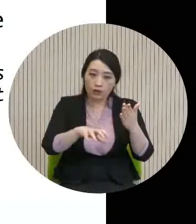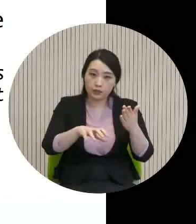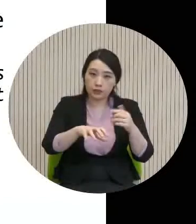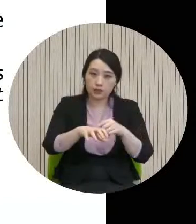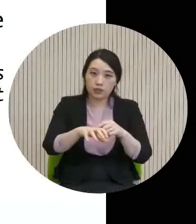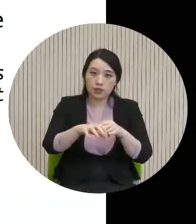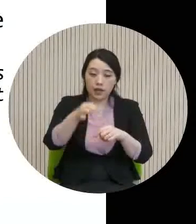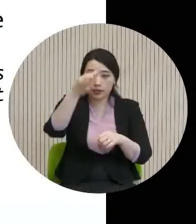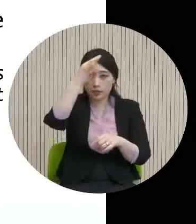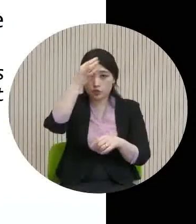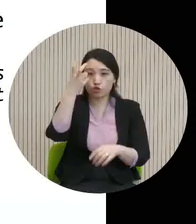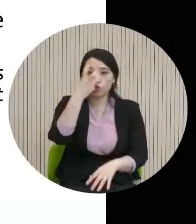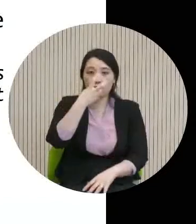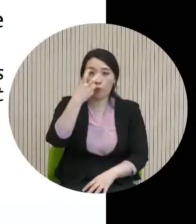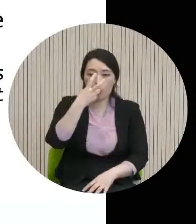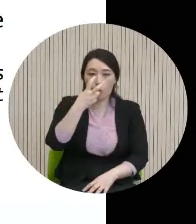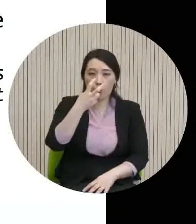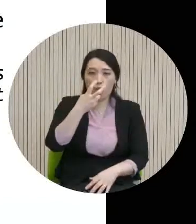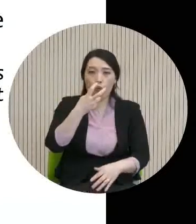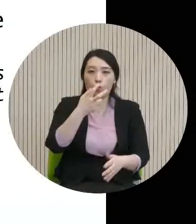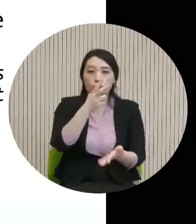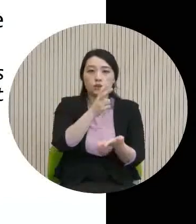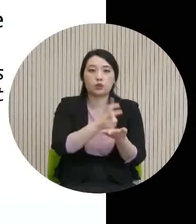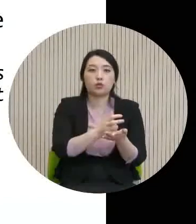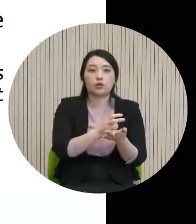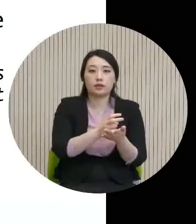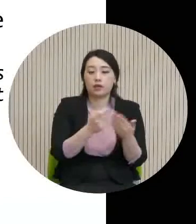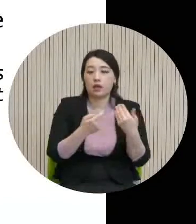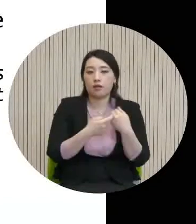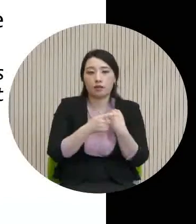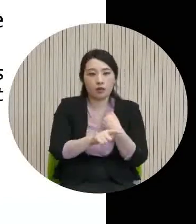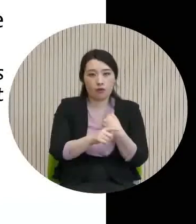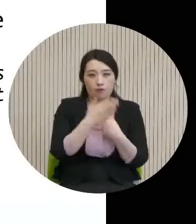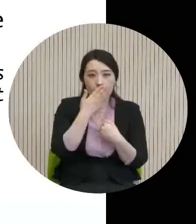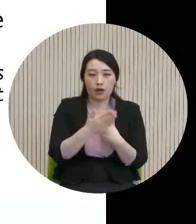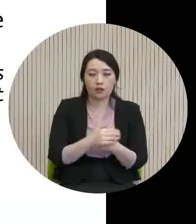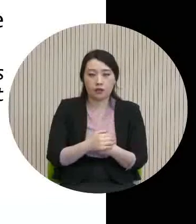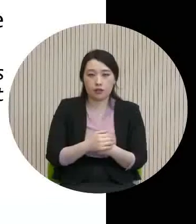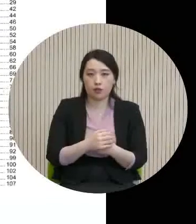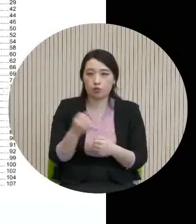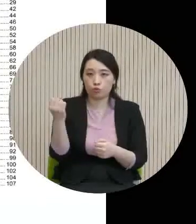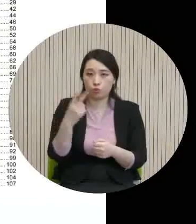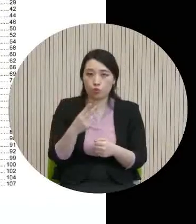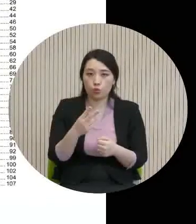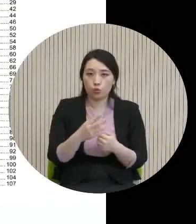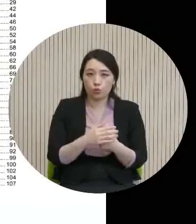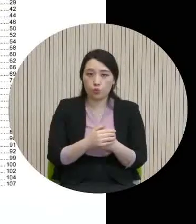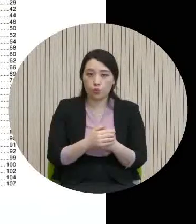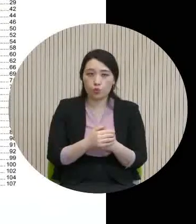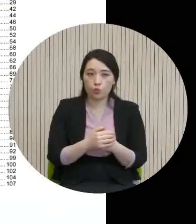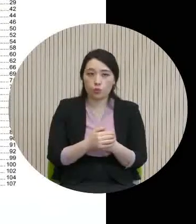of a publication free from technological protection measures.